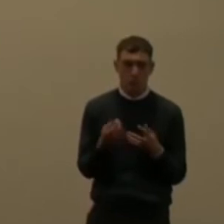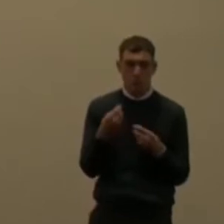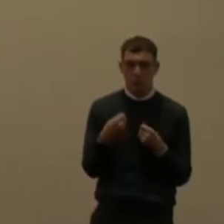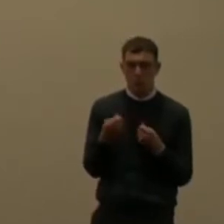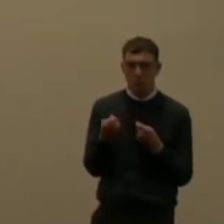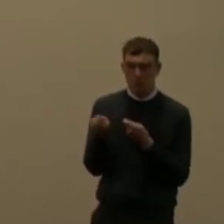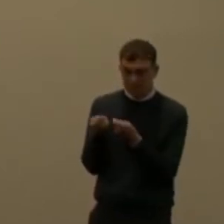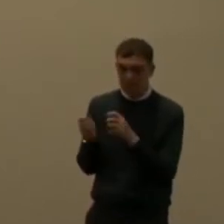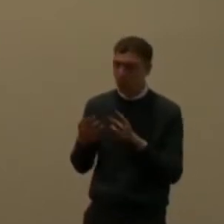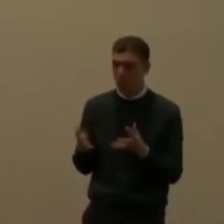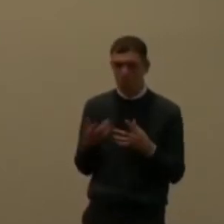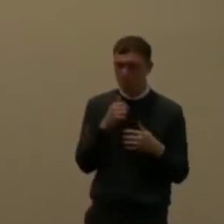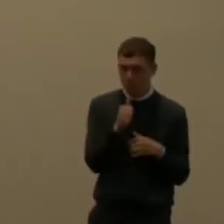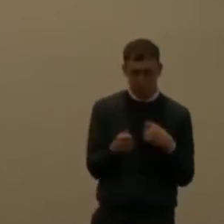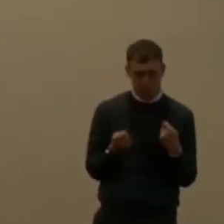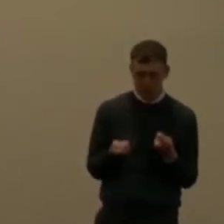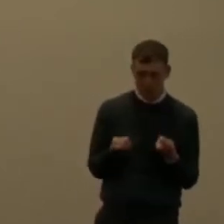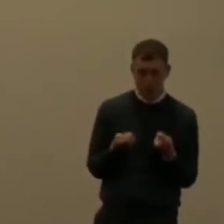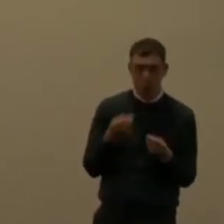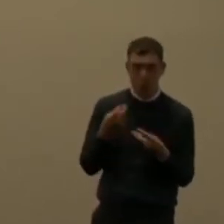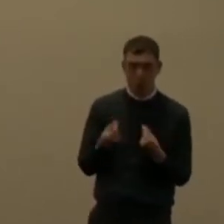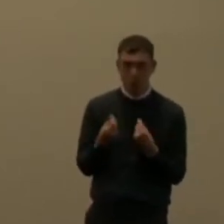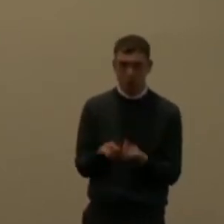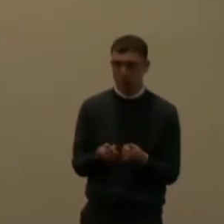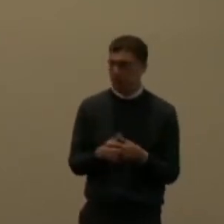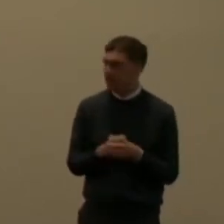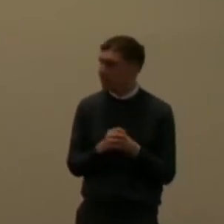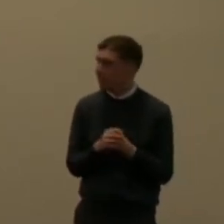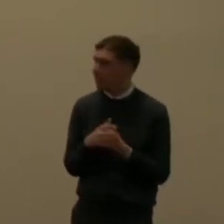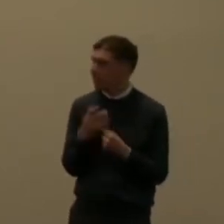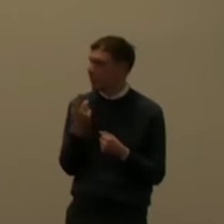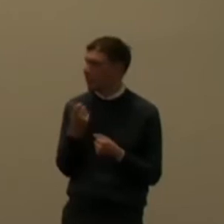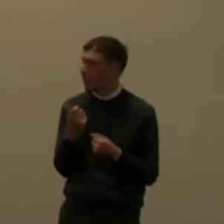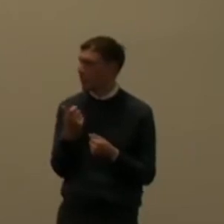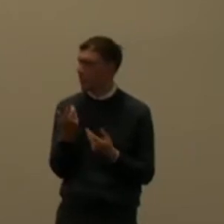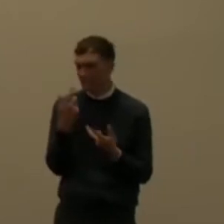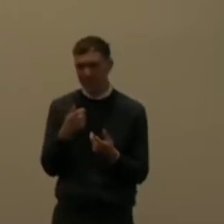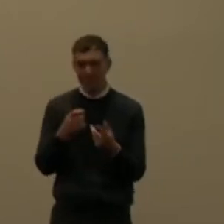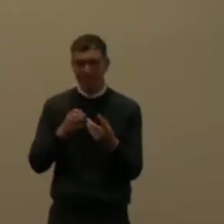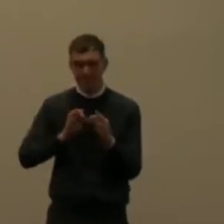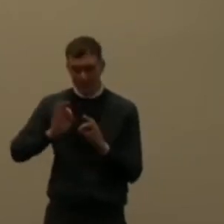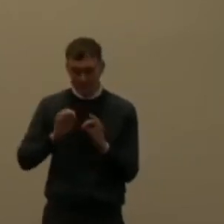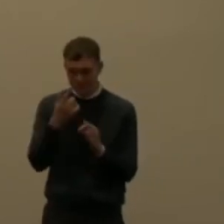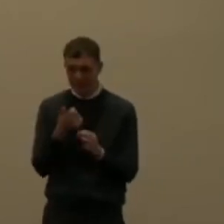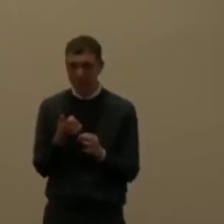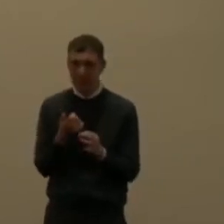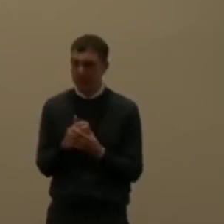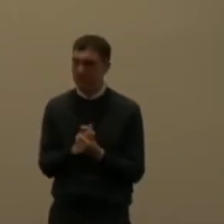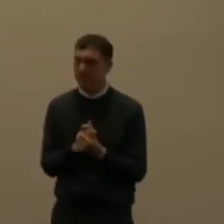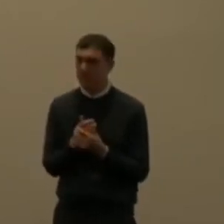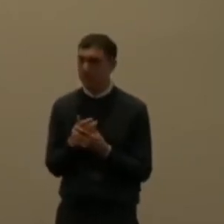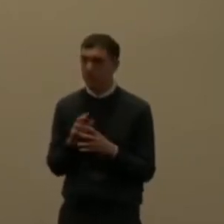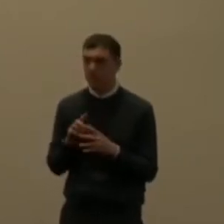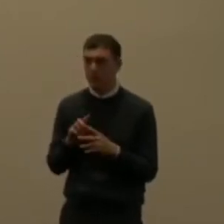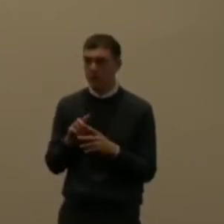solution and an unmanaged solution, basically an unmanaged solution can be edited, let's say, versus a